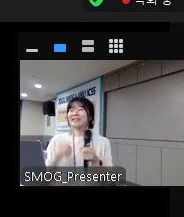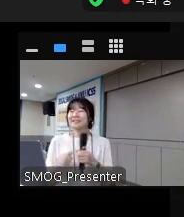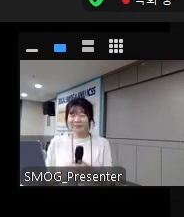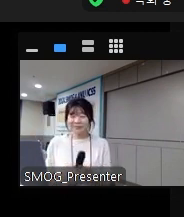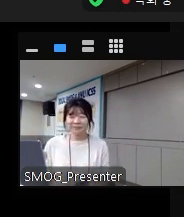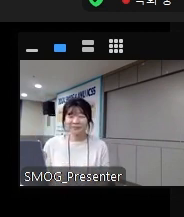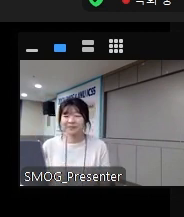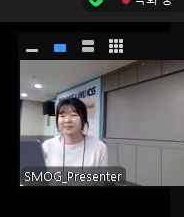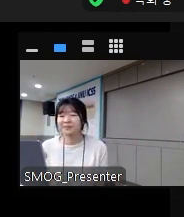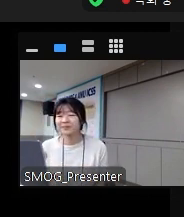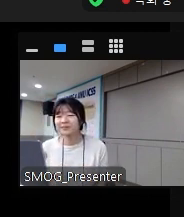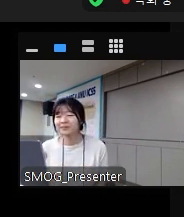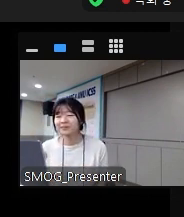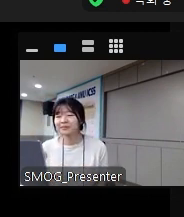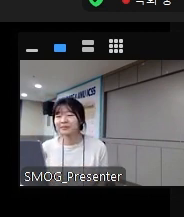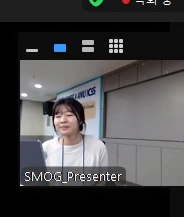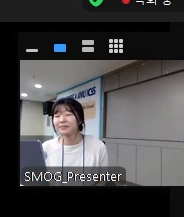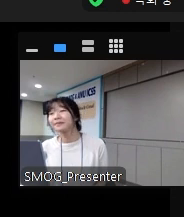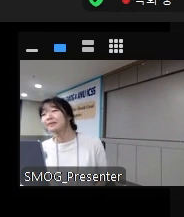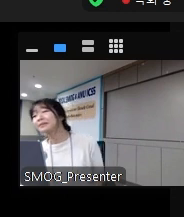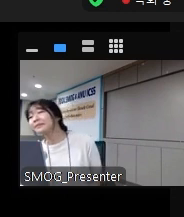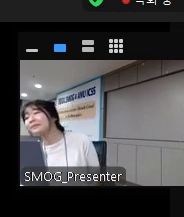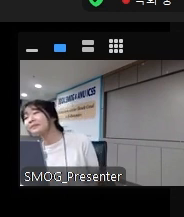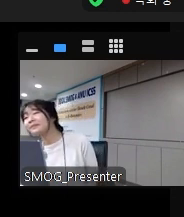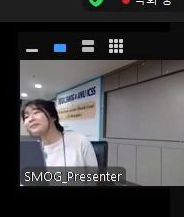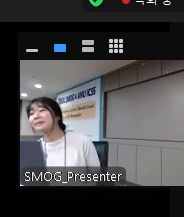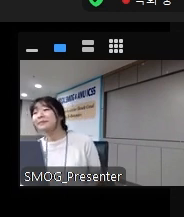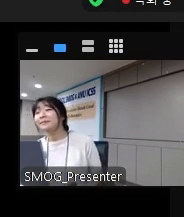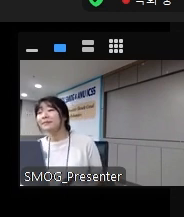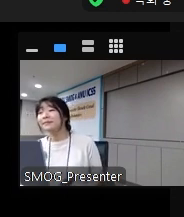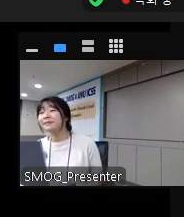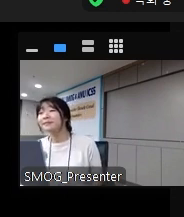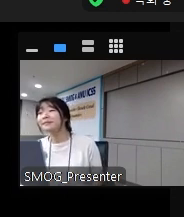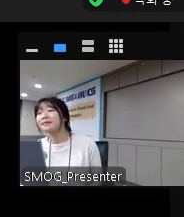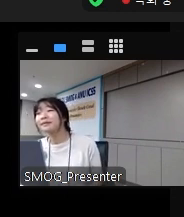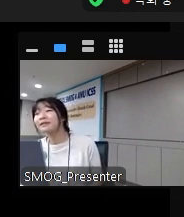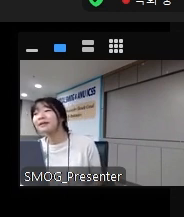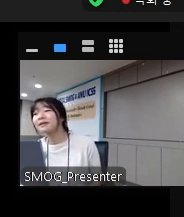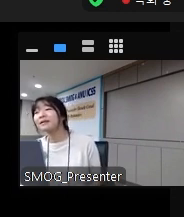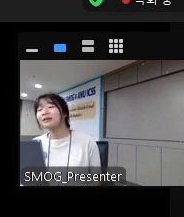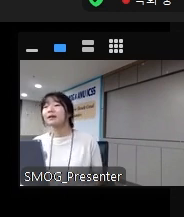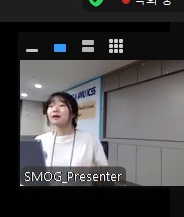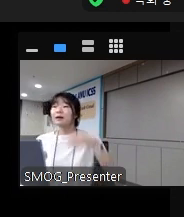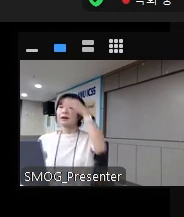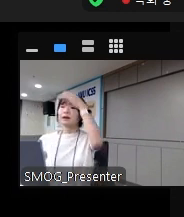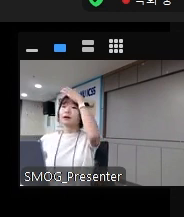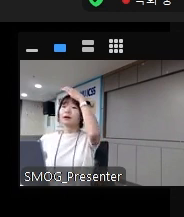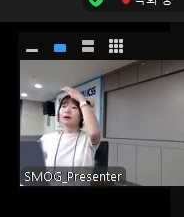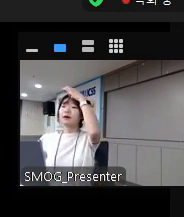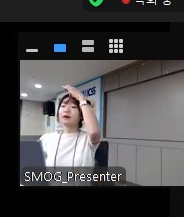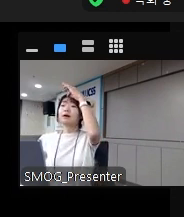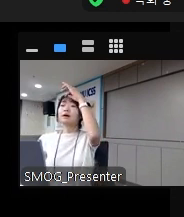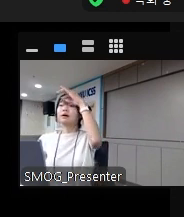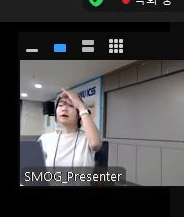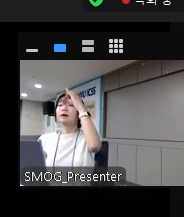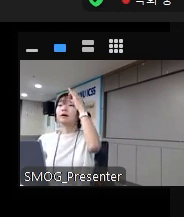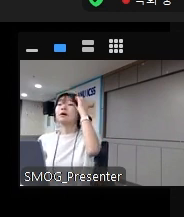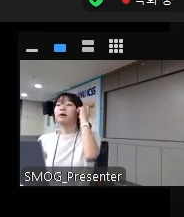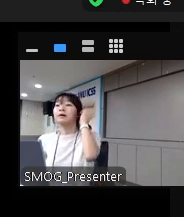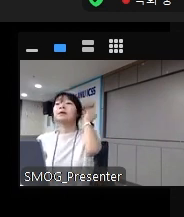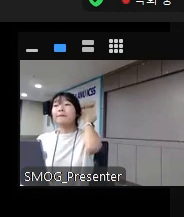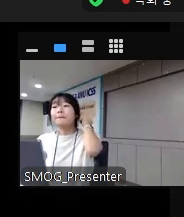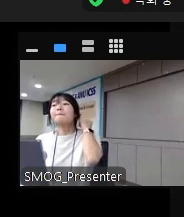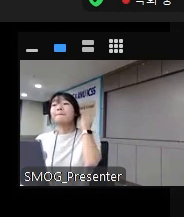Oh. So just one more quick question out of curiosity. So the very last one, one of the